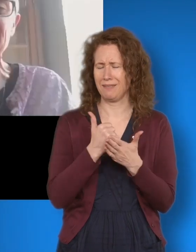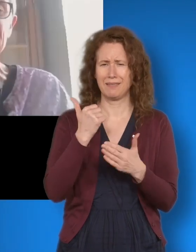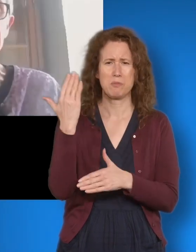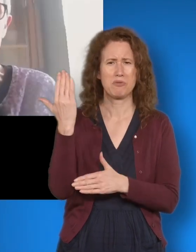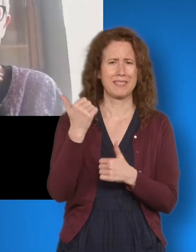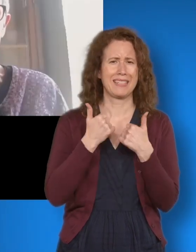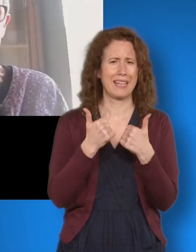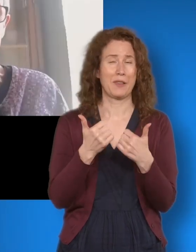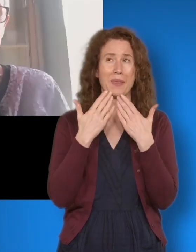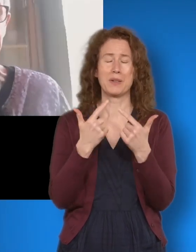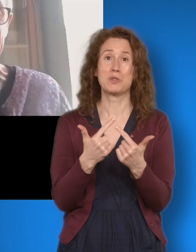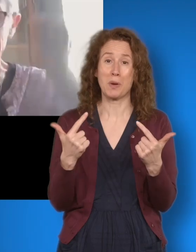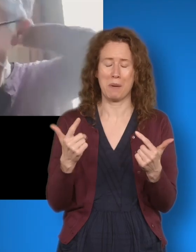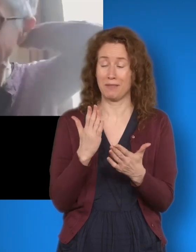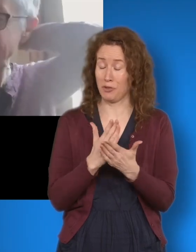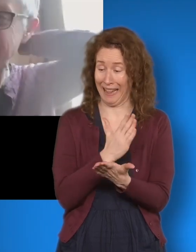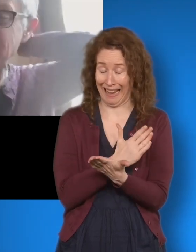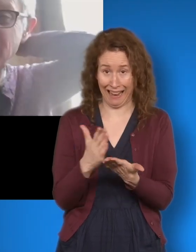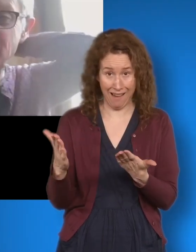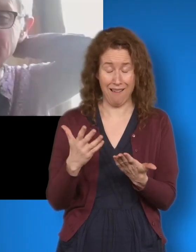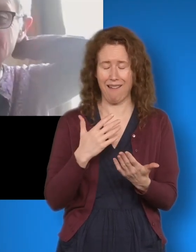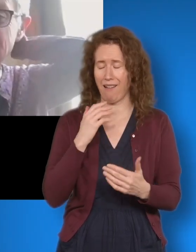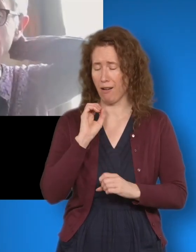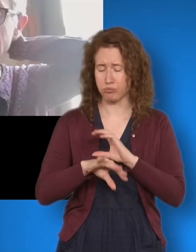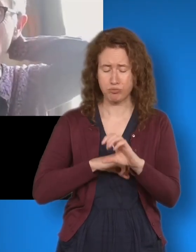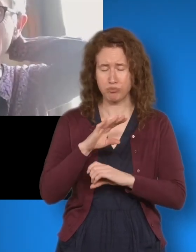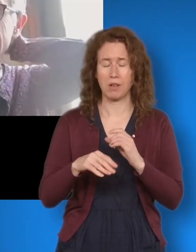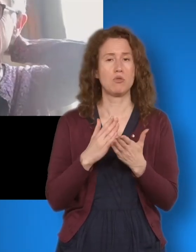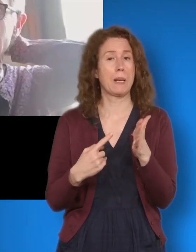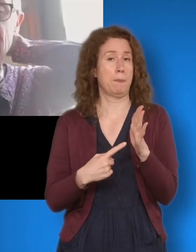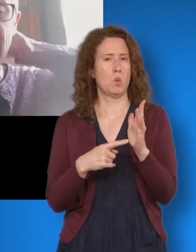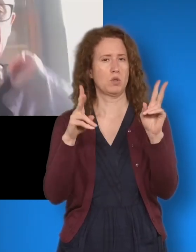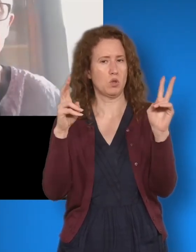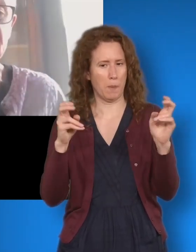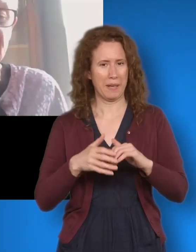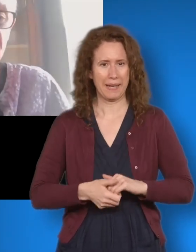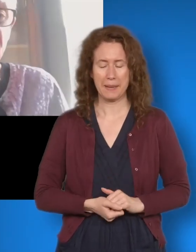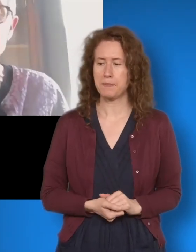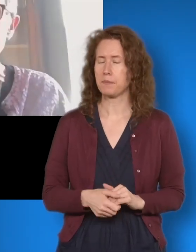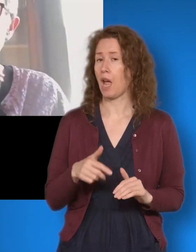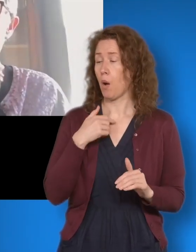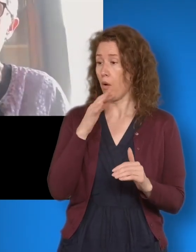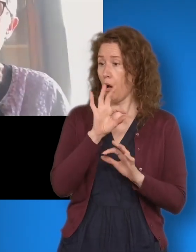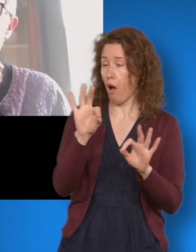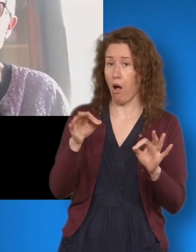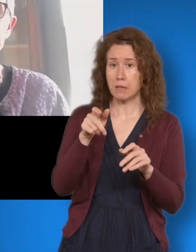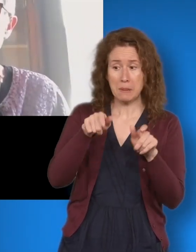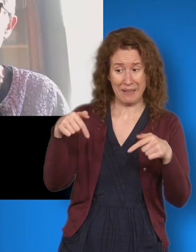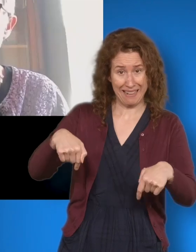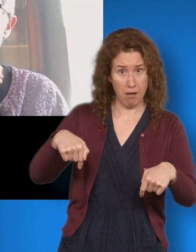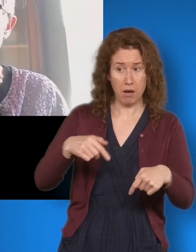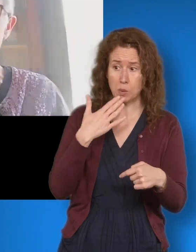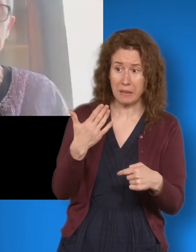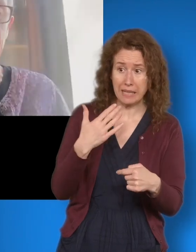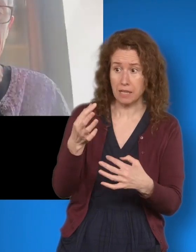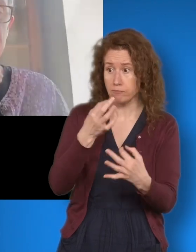presentation. Thank you. Thank you so much. Really, really, really clear and really, really important topic. So I'm going to encourage the participants at this